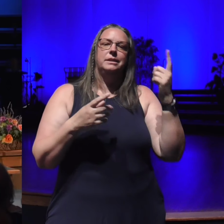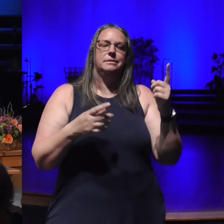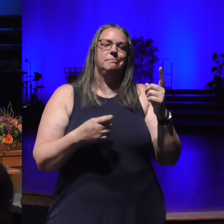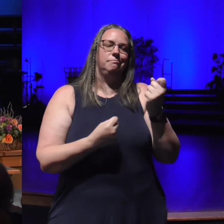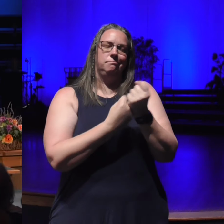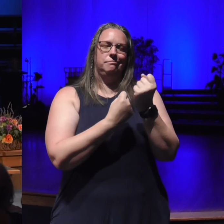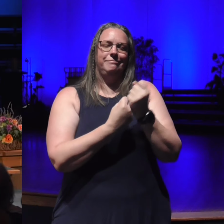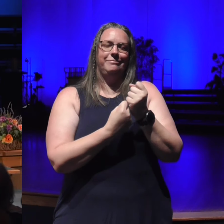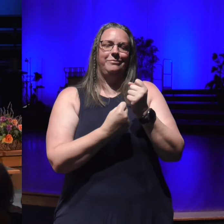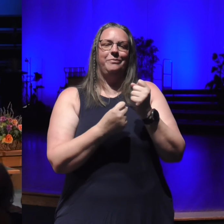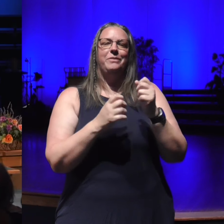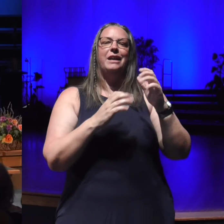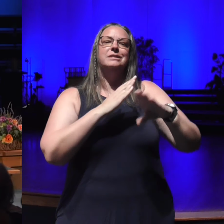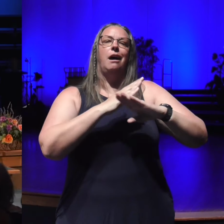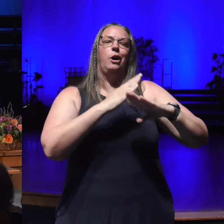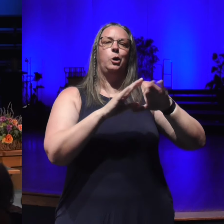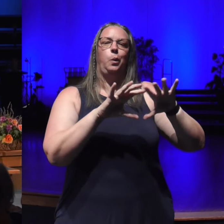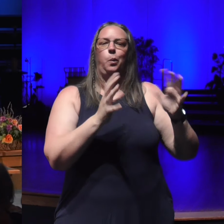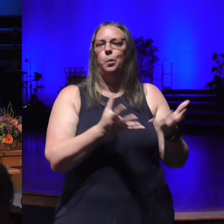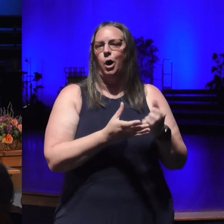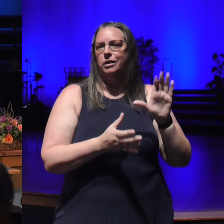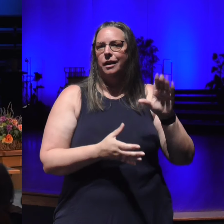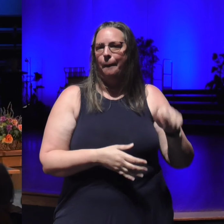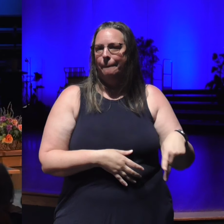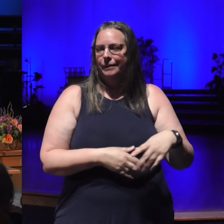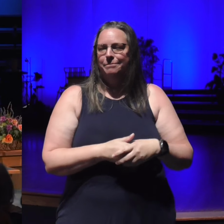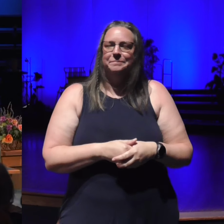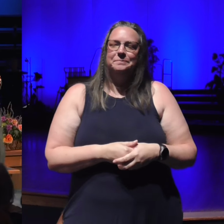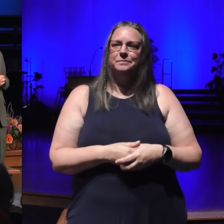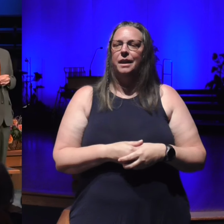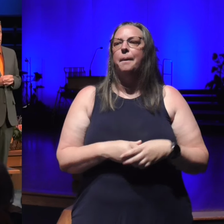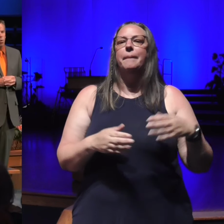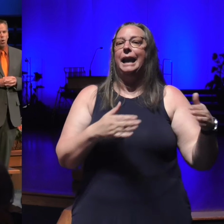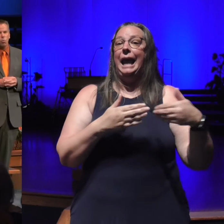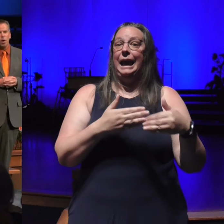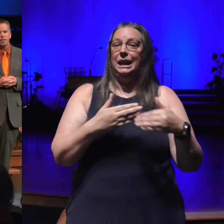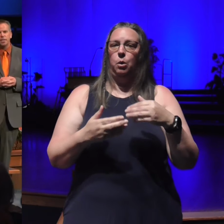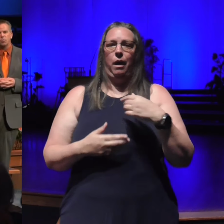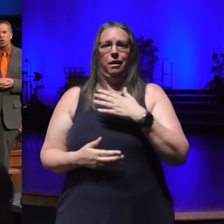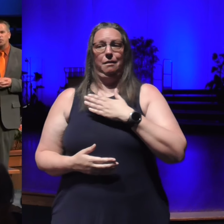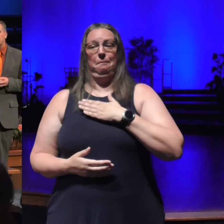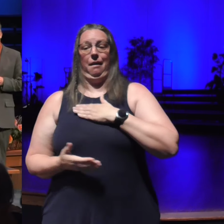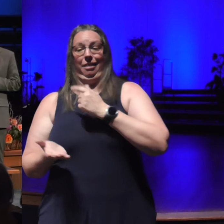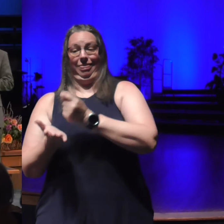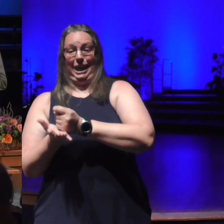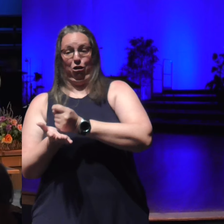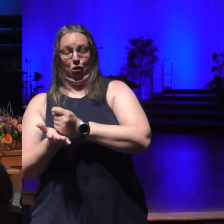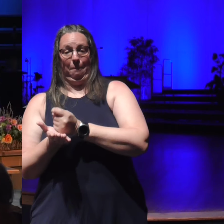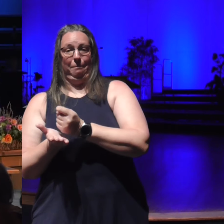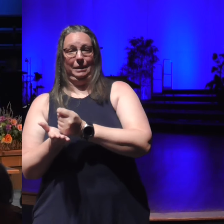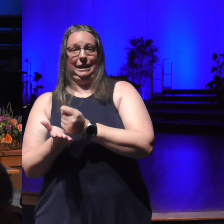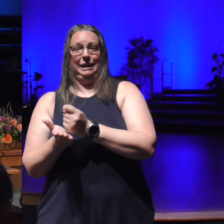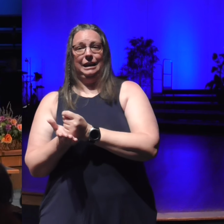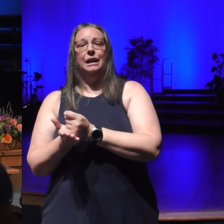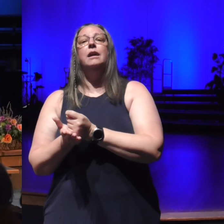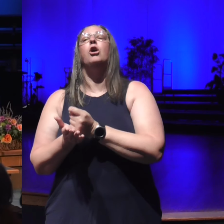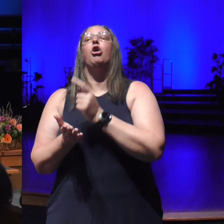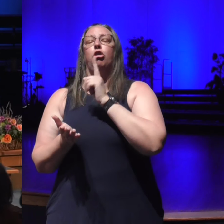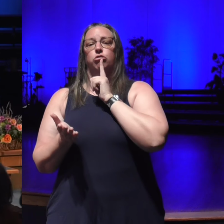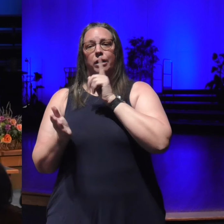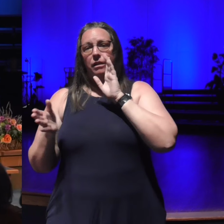But the greatest gift therapy brought me was in regards to being a good father.